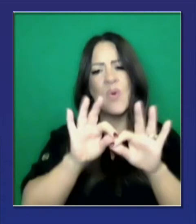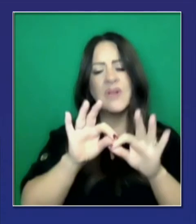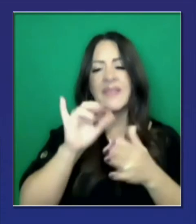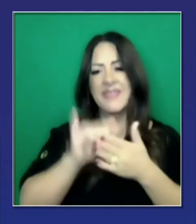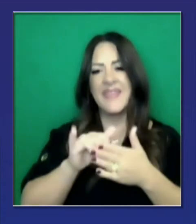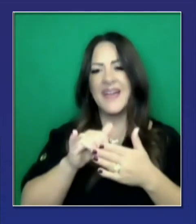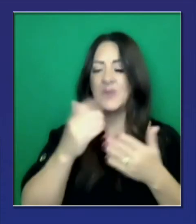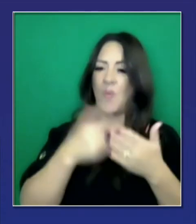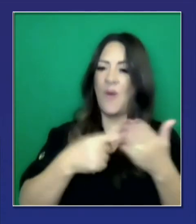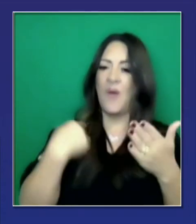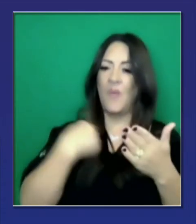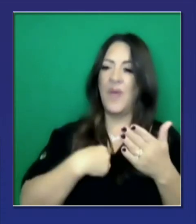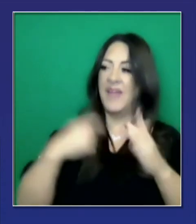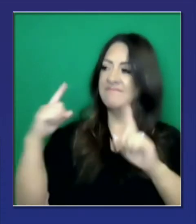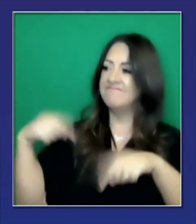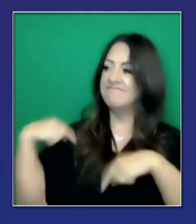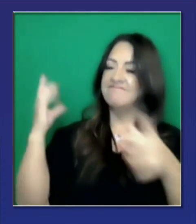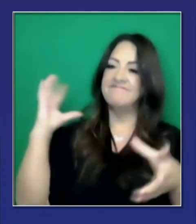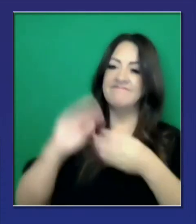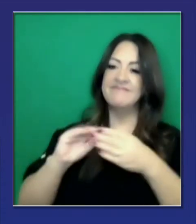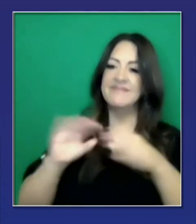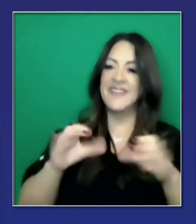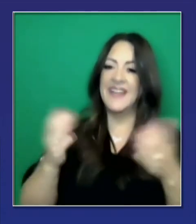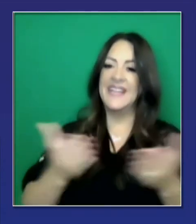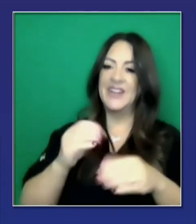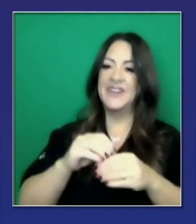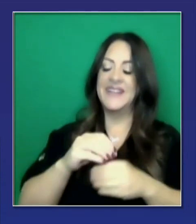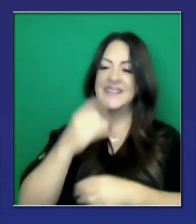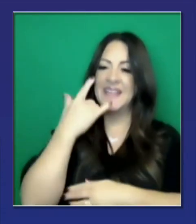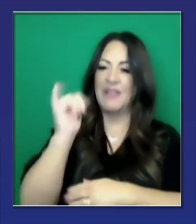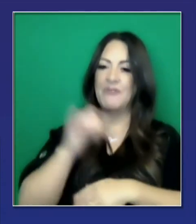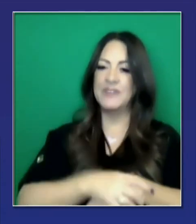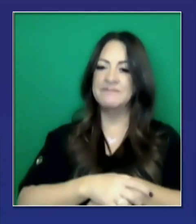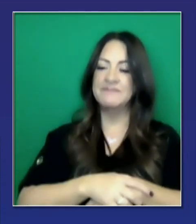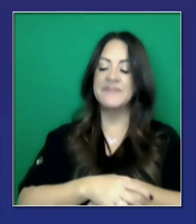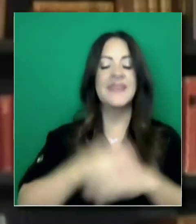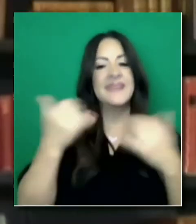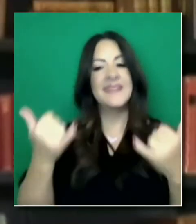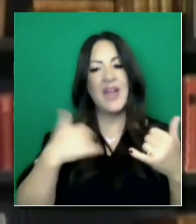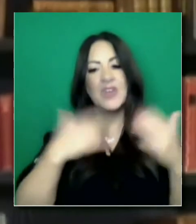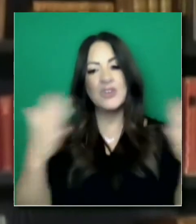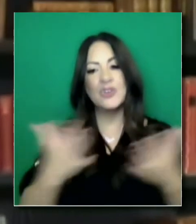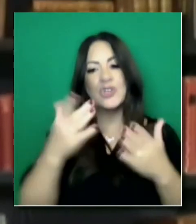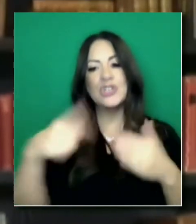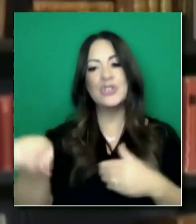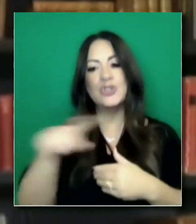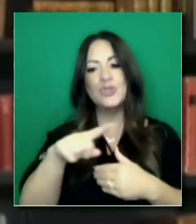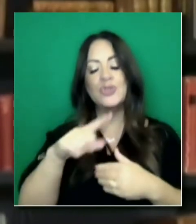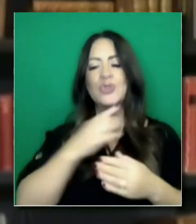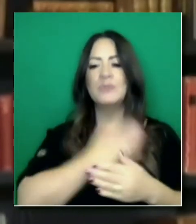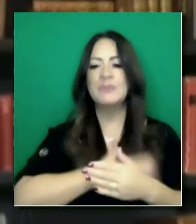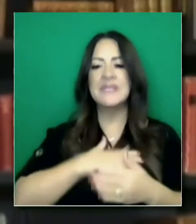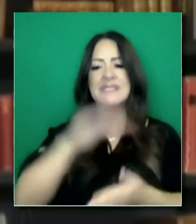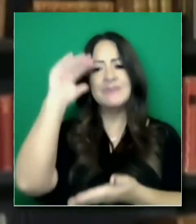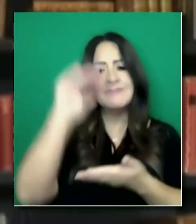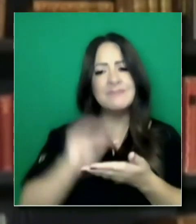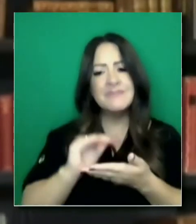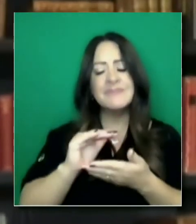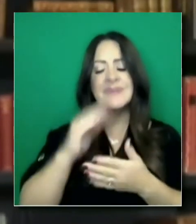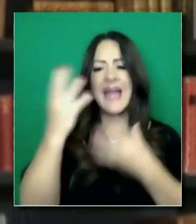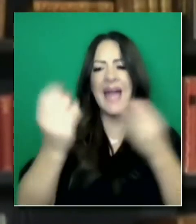in the state. And so with that, as always, we encourage you to minimize your traveling, minimize